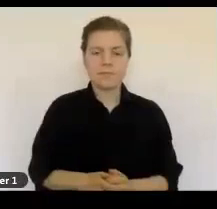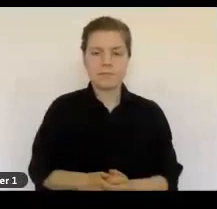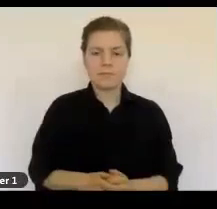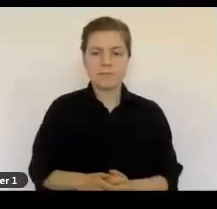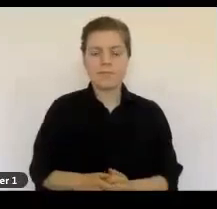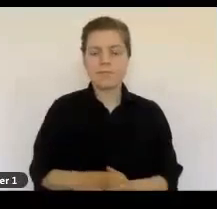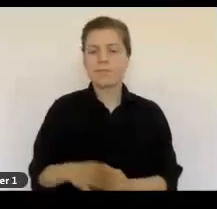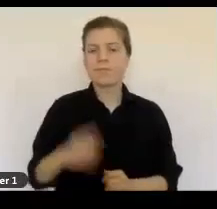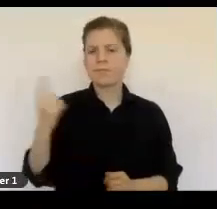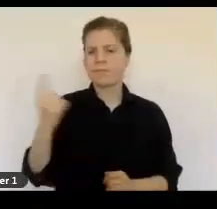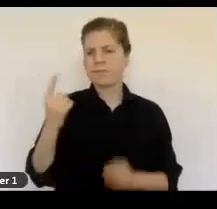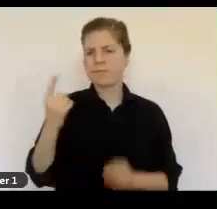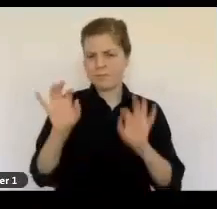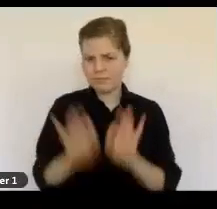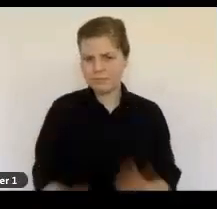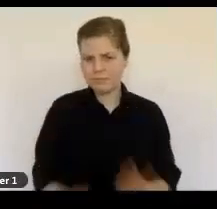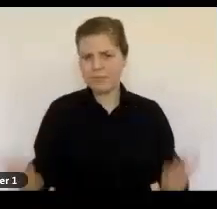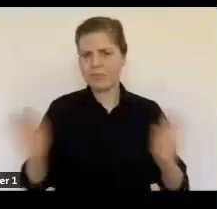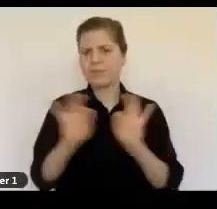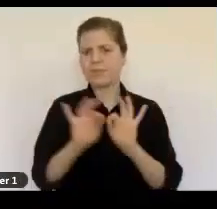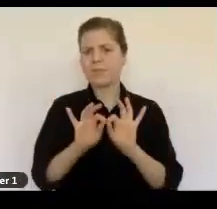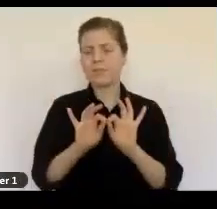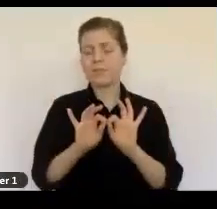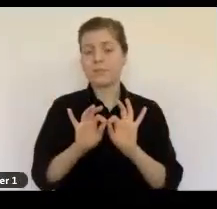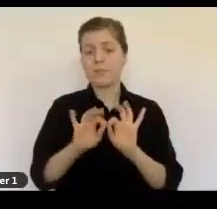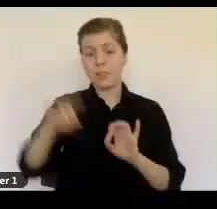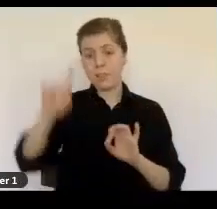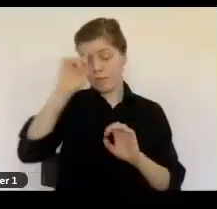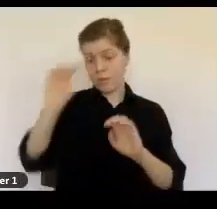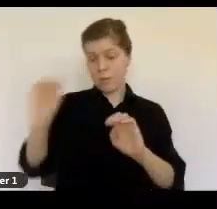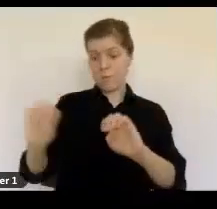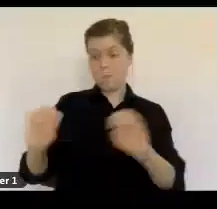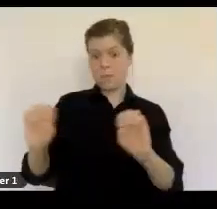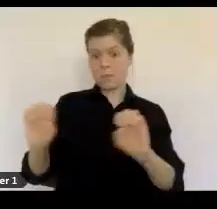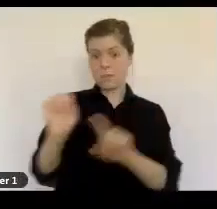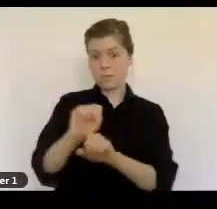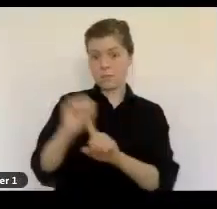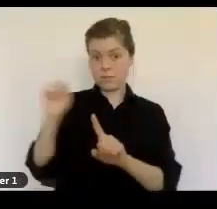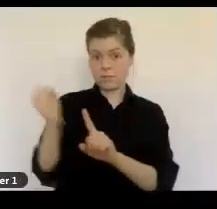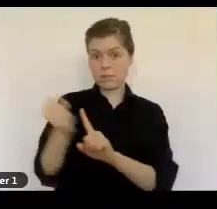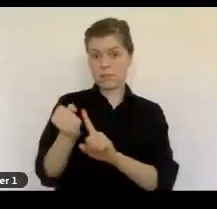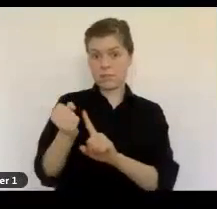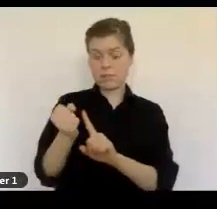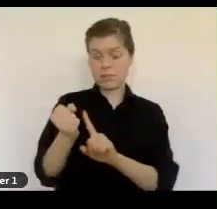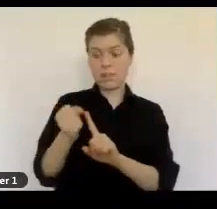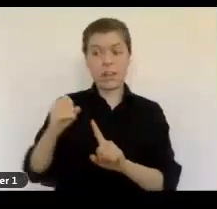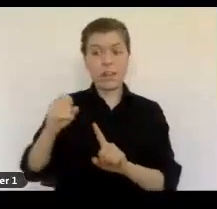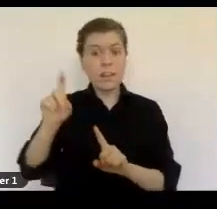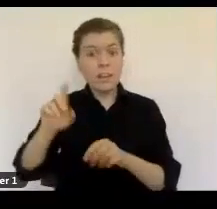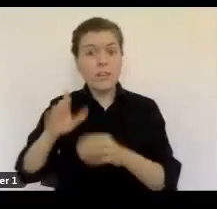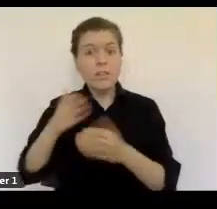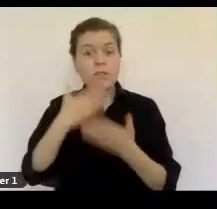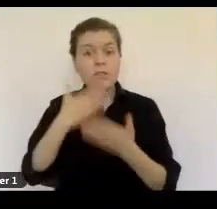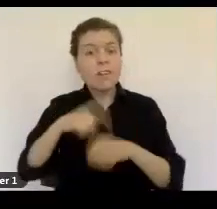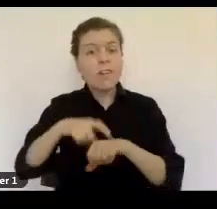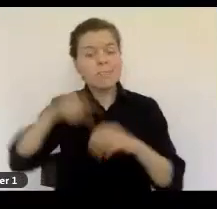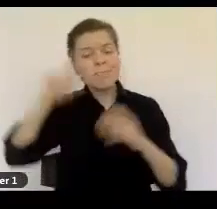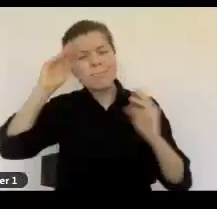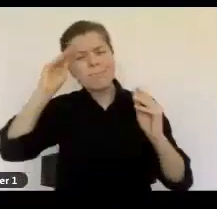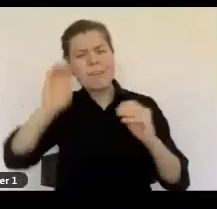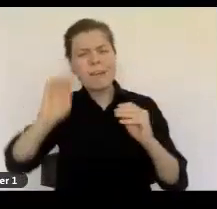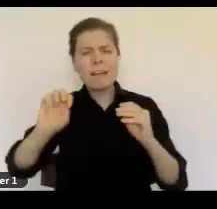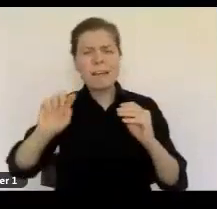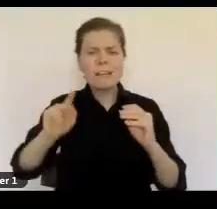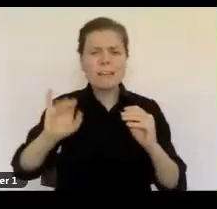about this that's I think essential is that the time to think about ethics in